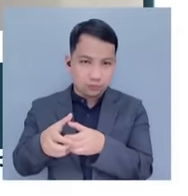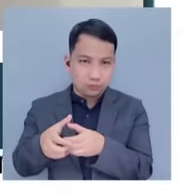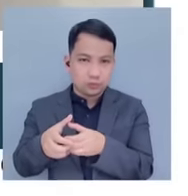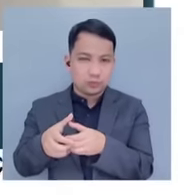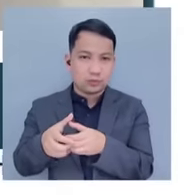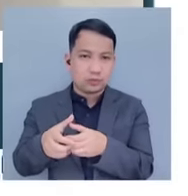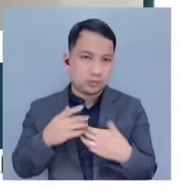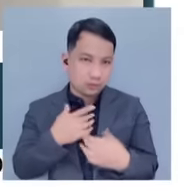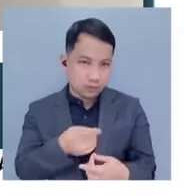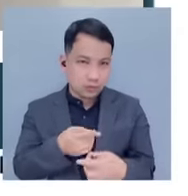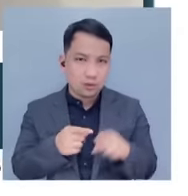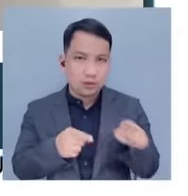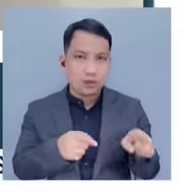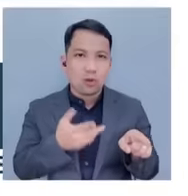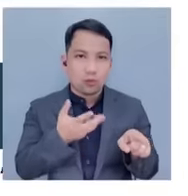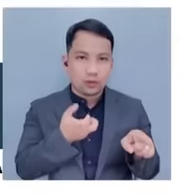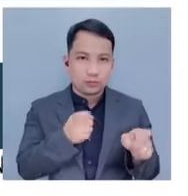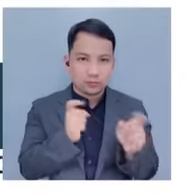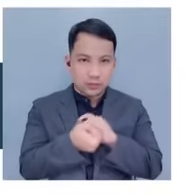interests that would really